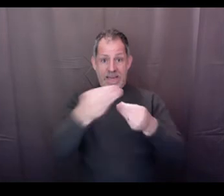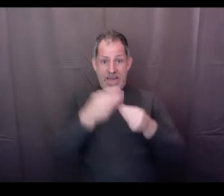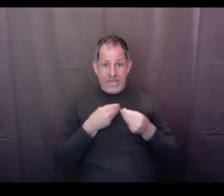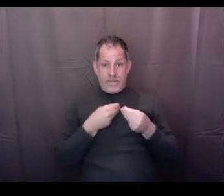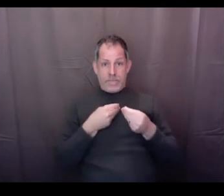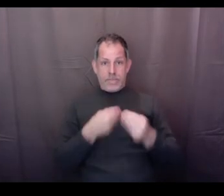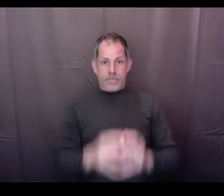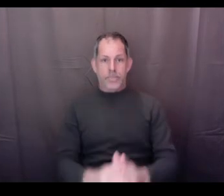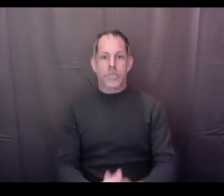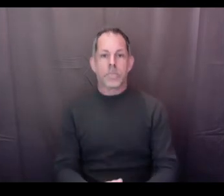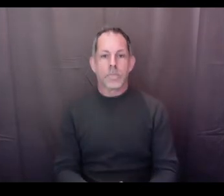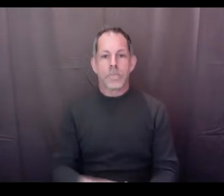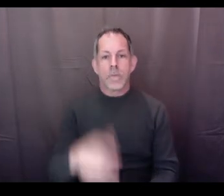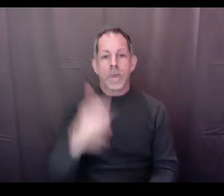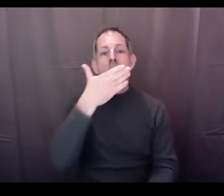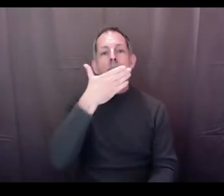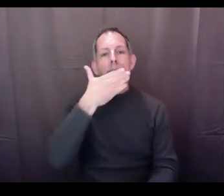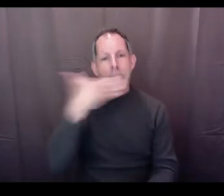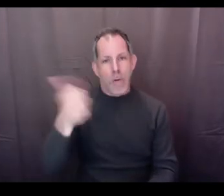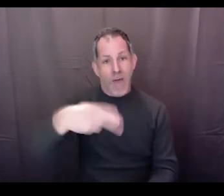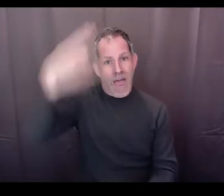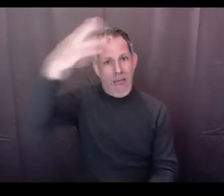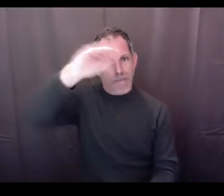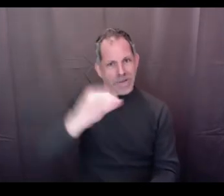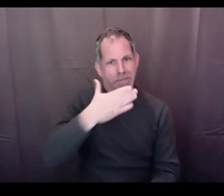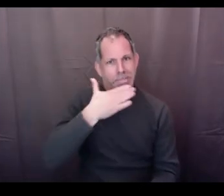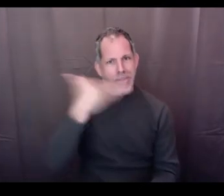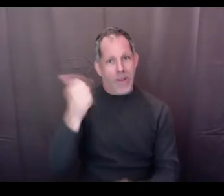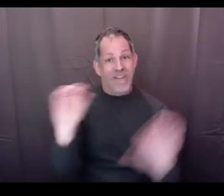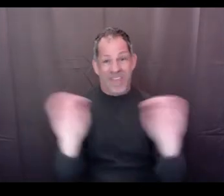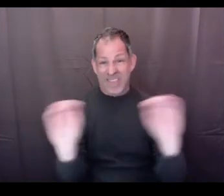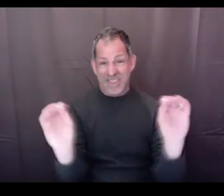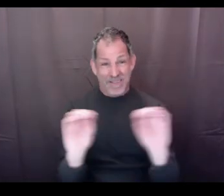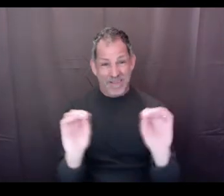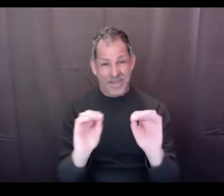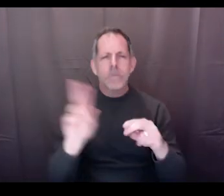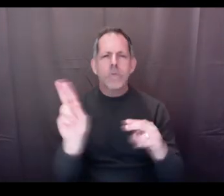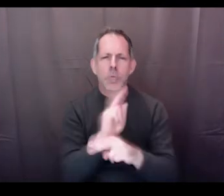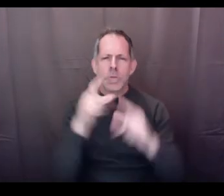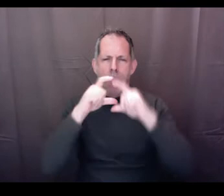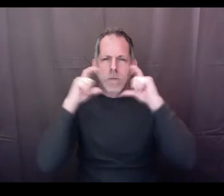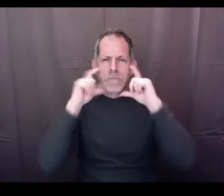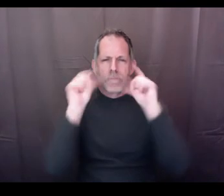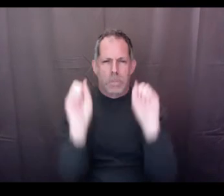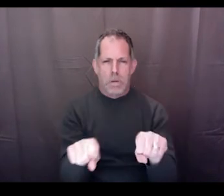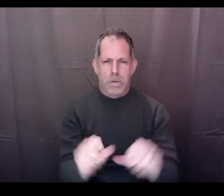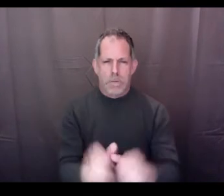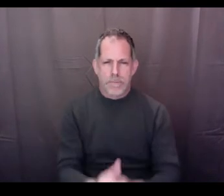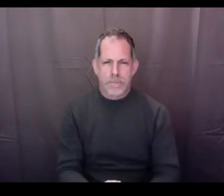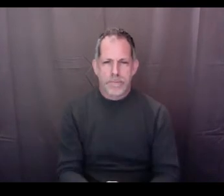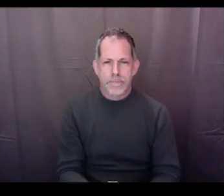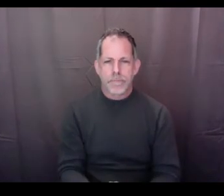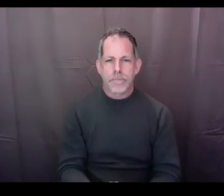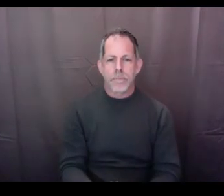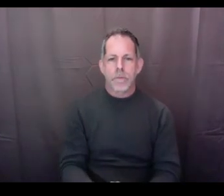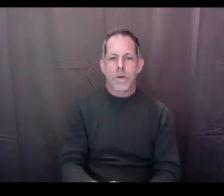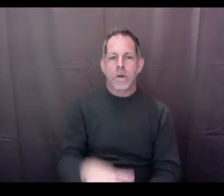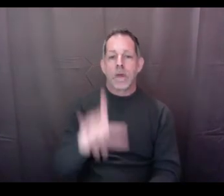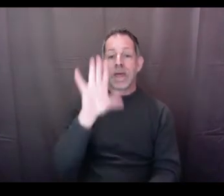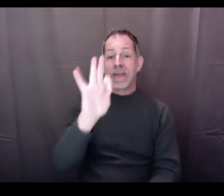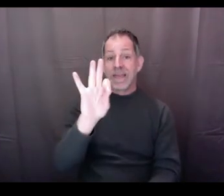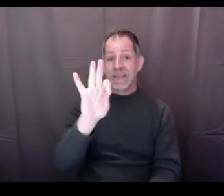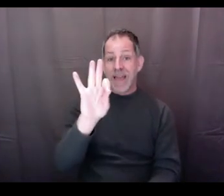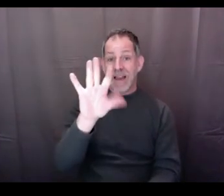probably, 25% better than nothing when comparing to like an N95 mask, which would be